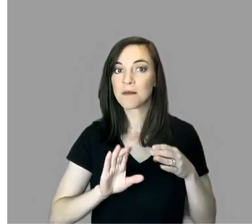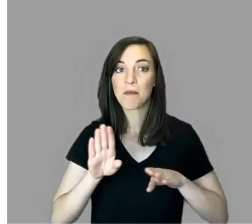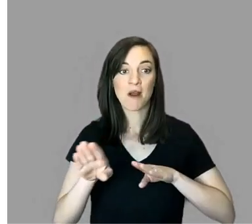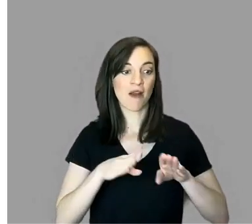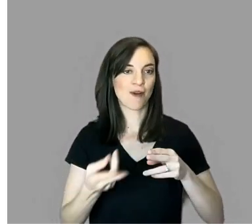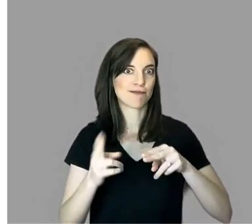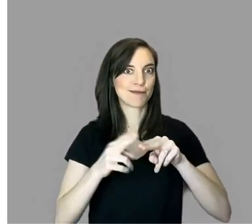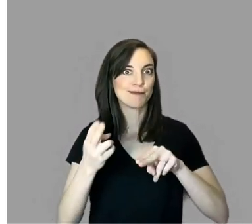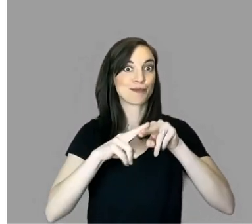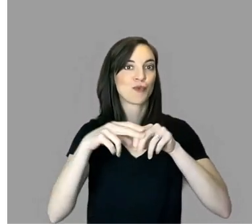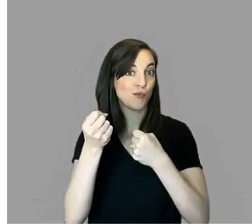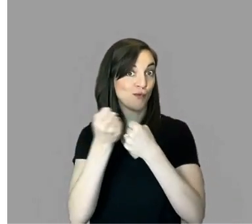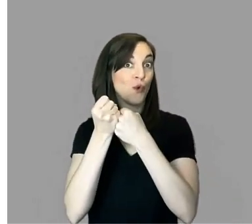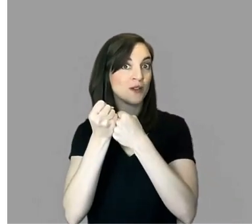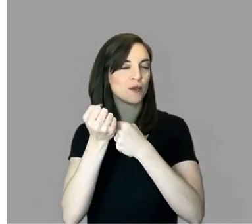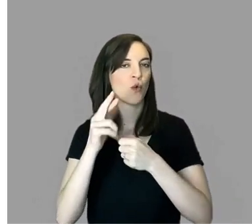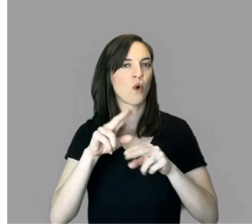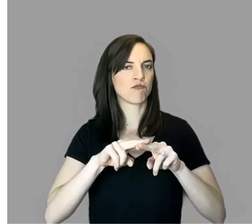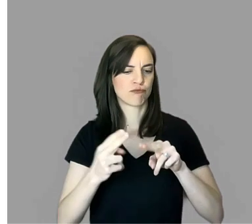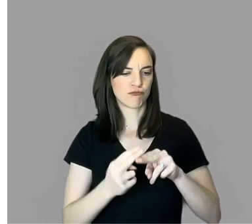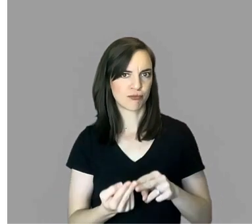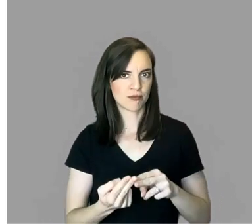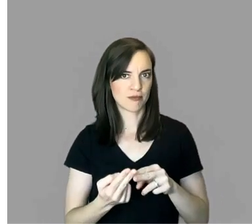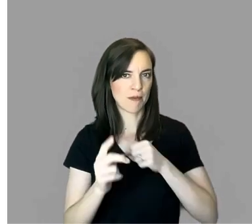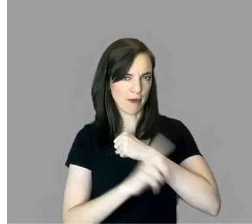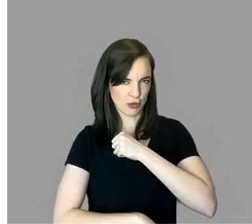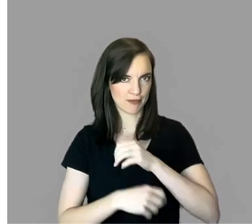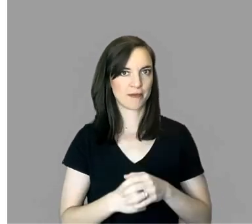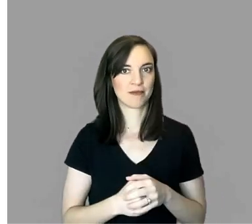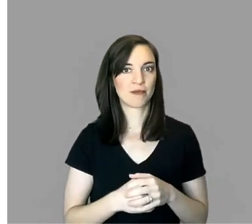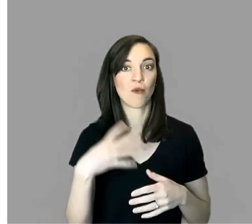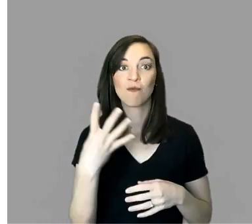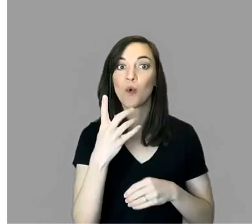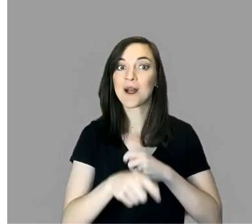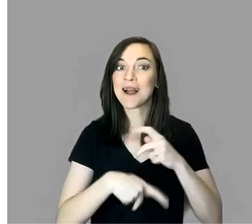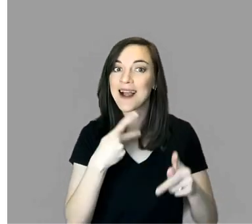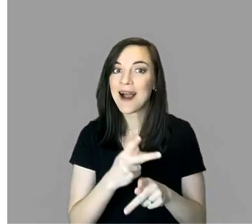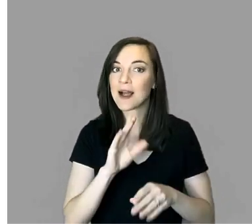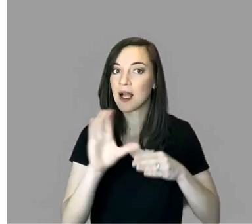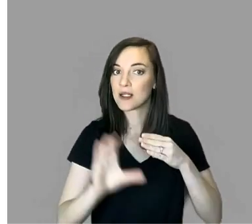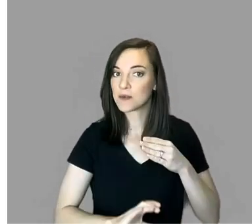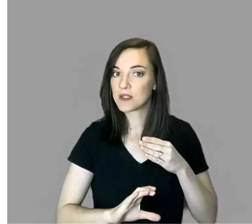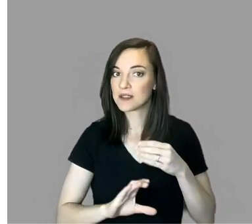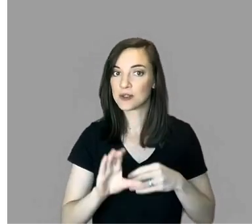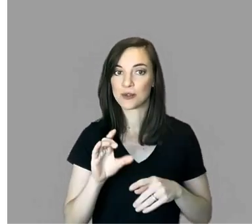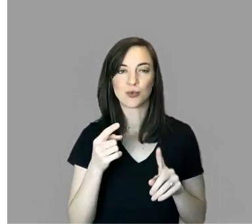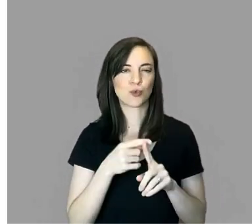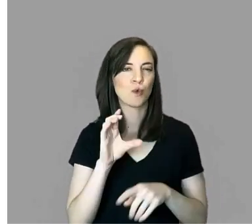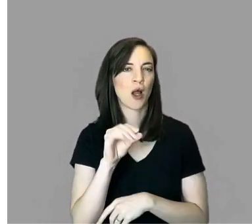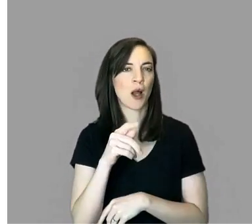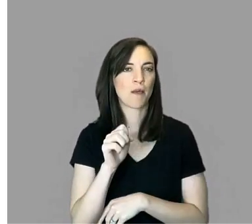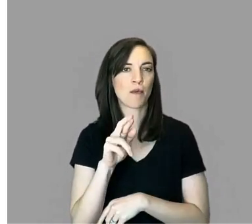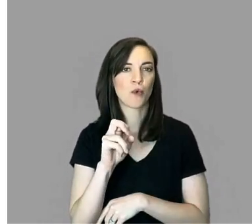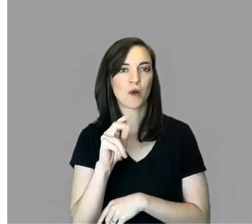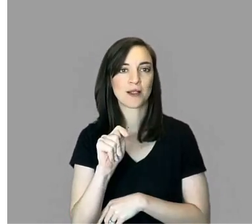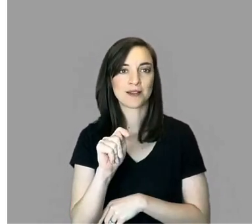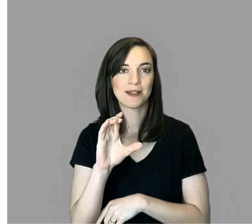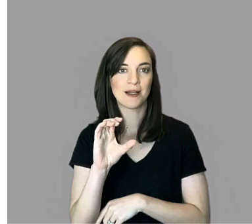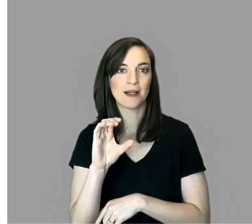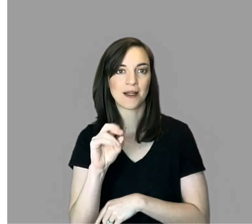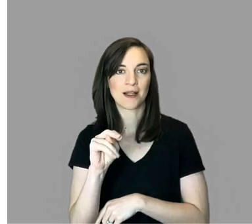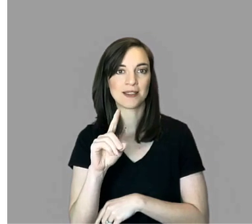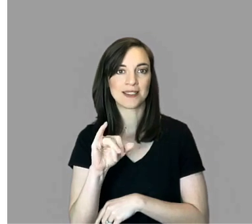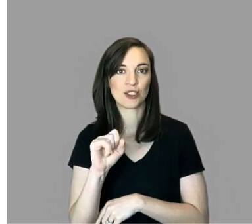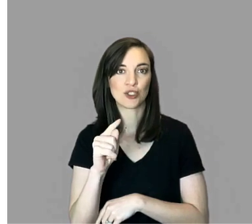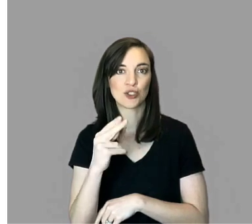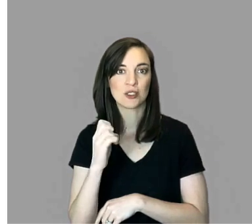Consequences will strengthen behavior or reinforce, or weaken behavior or punish.